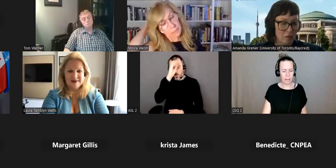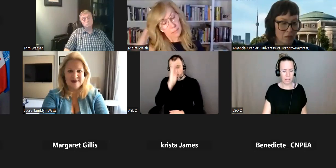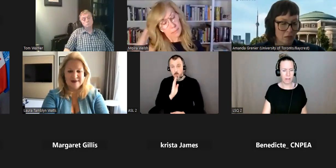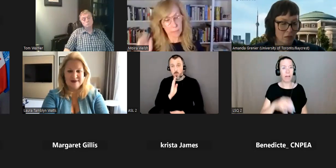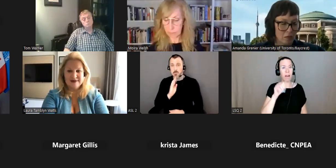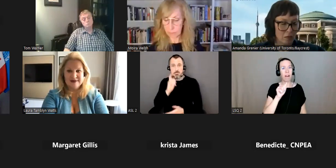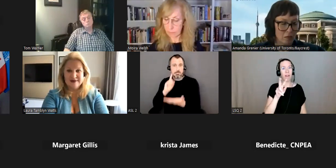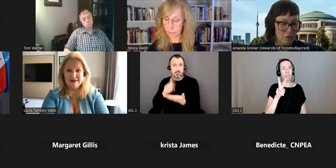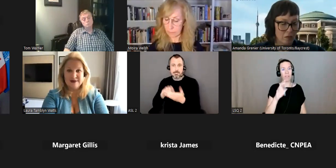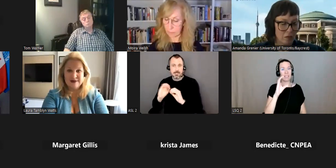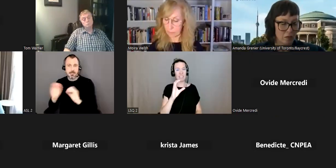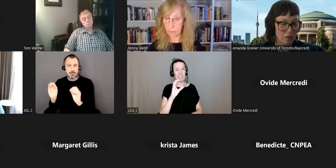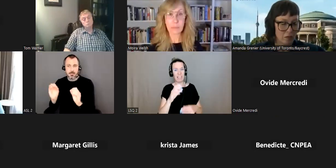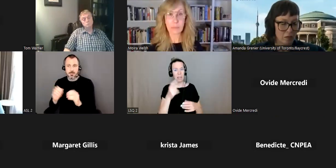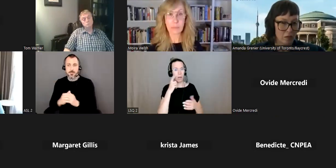his